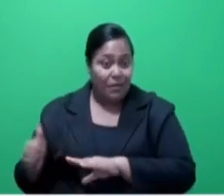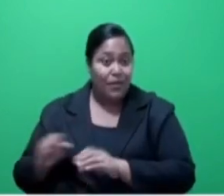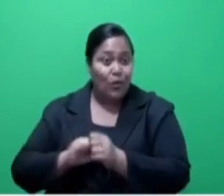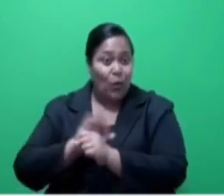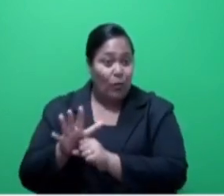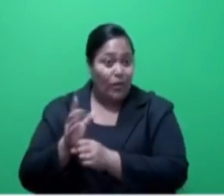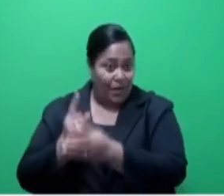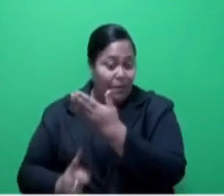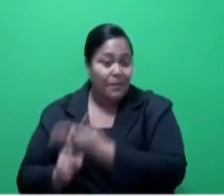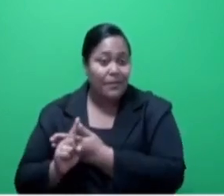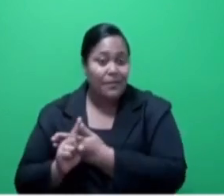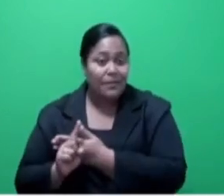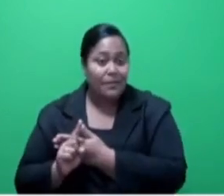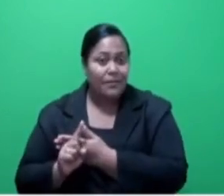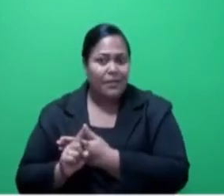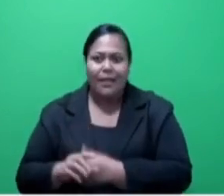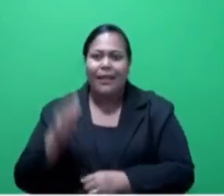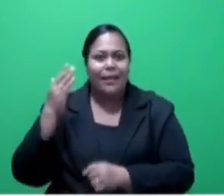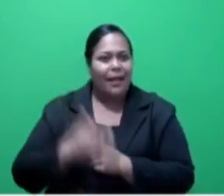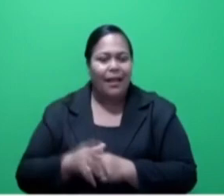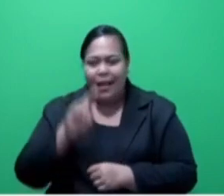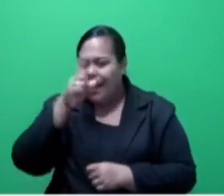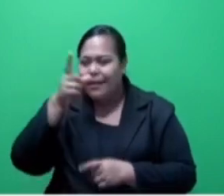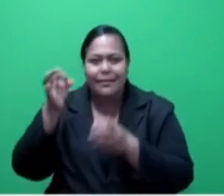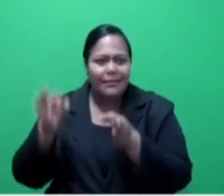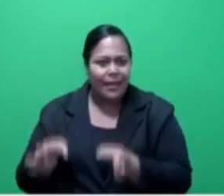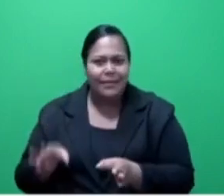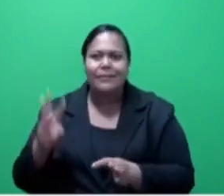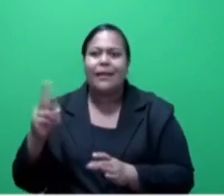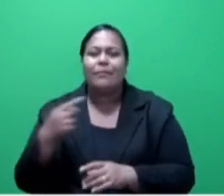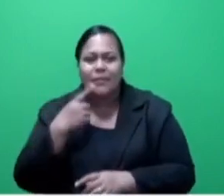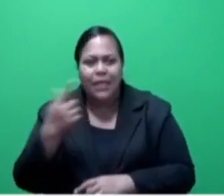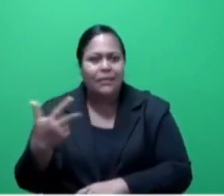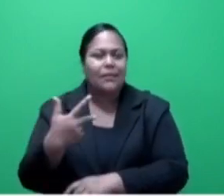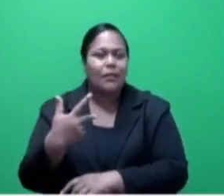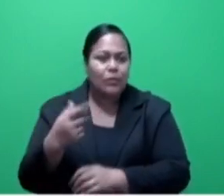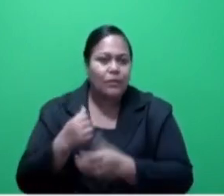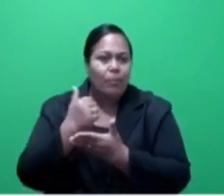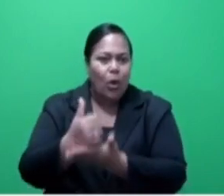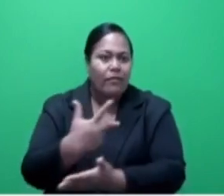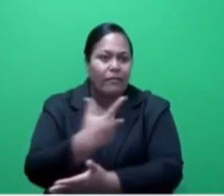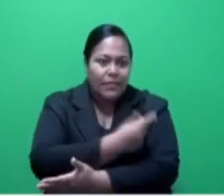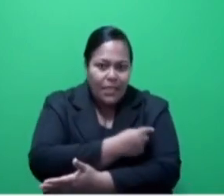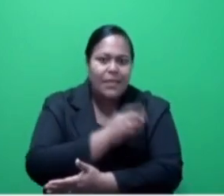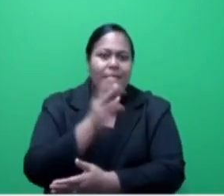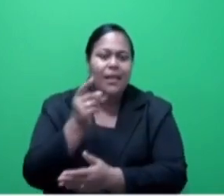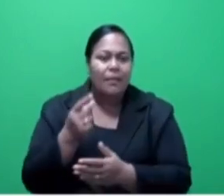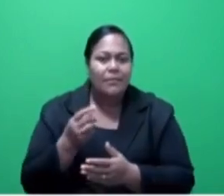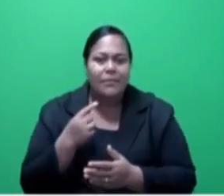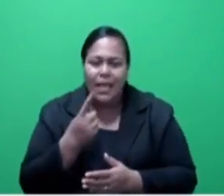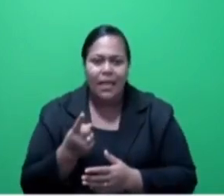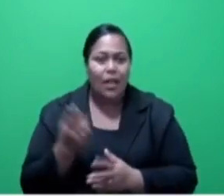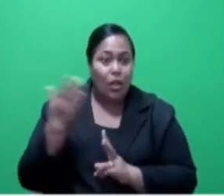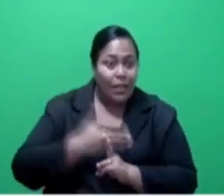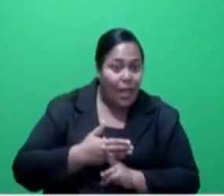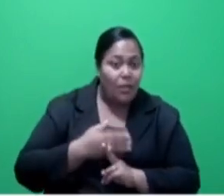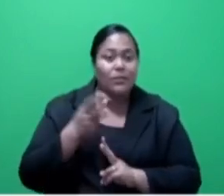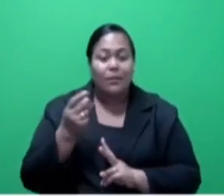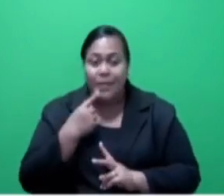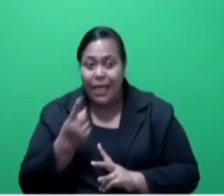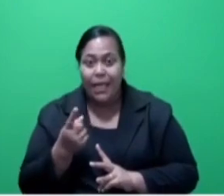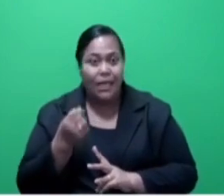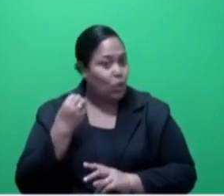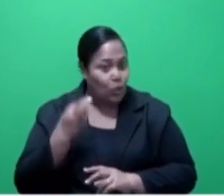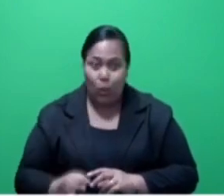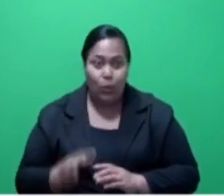You had somebody saying no vaccination, somebody saying vaccination, somebody saying lockdown, somebody saying don't lock down.